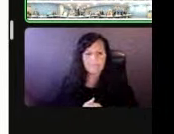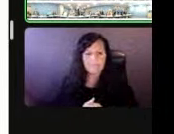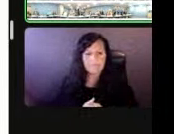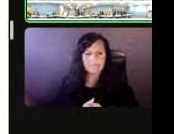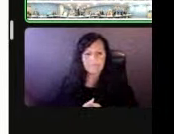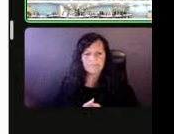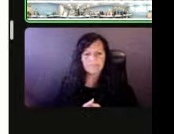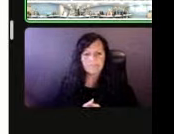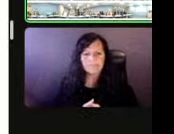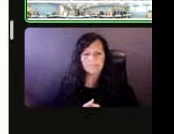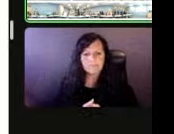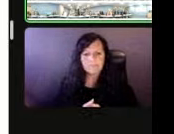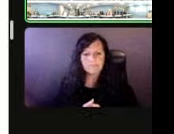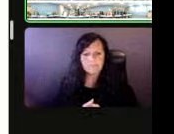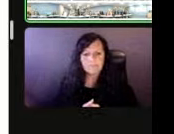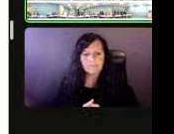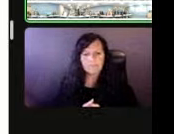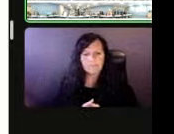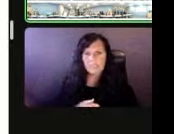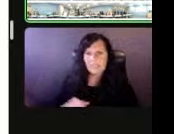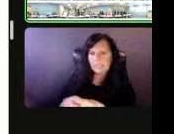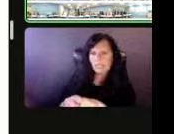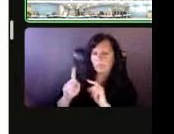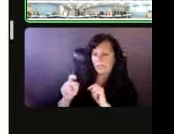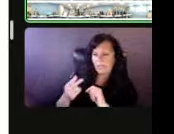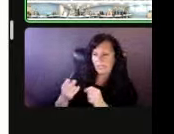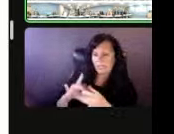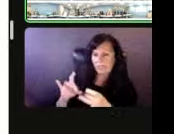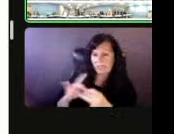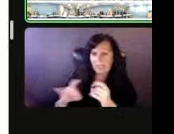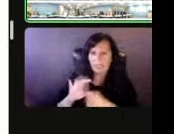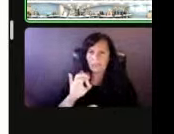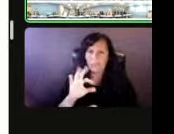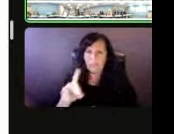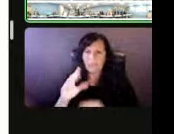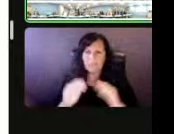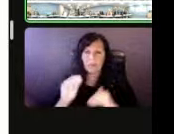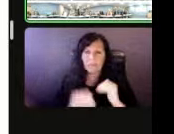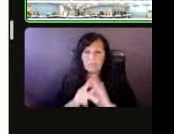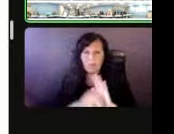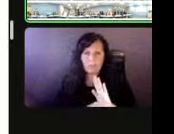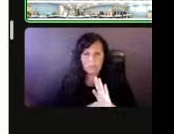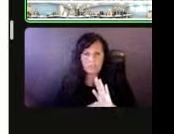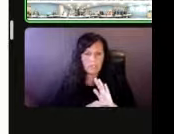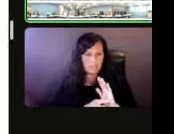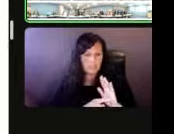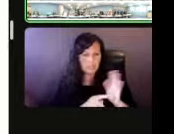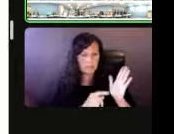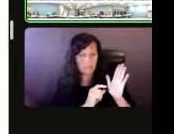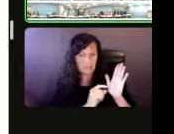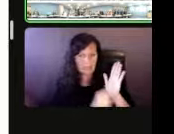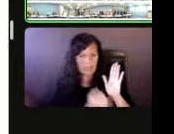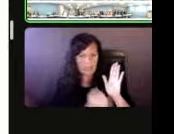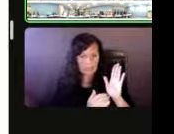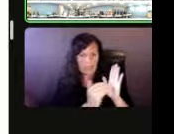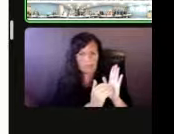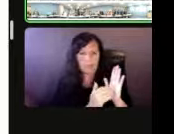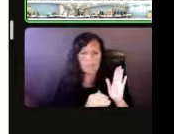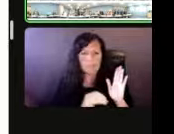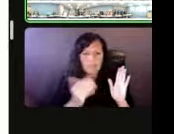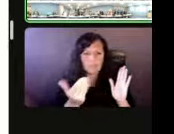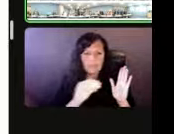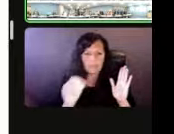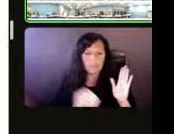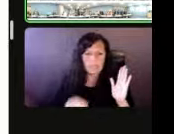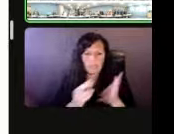So like Keith mentioned, the fund balance policy there in the second row to the bottom, 15% of revenues, you know, those